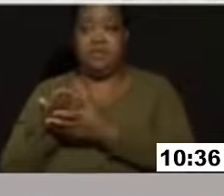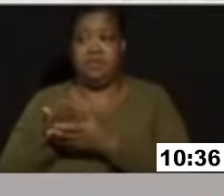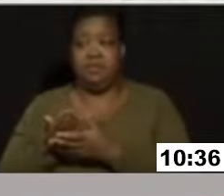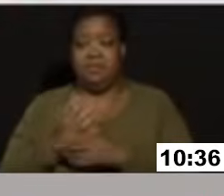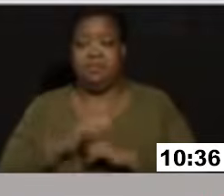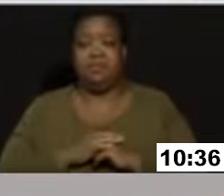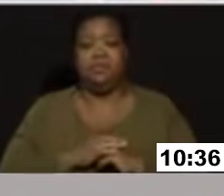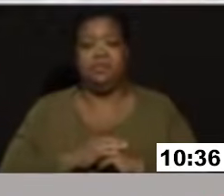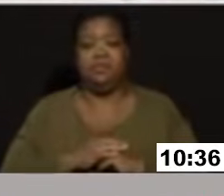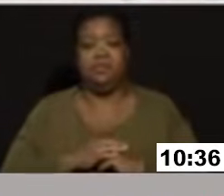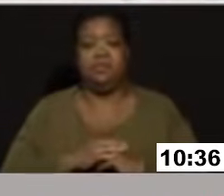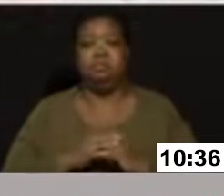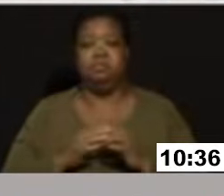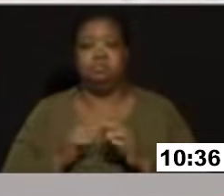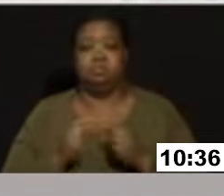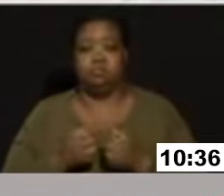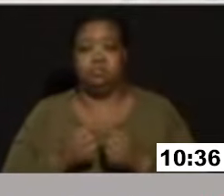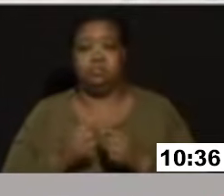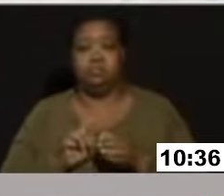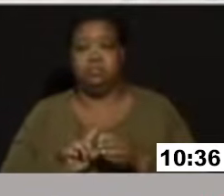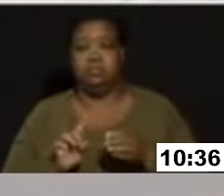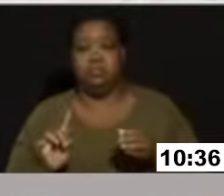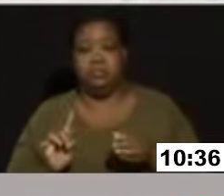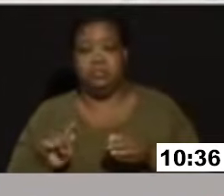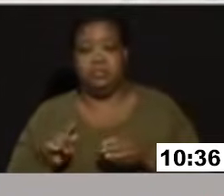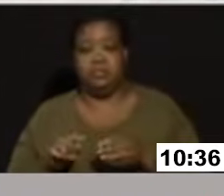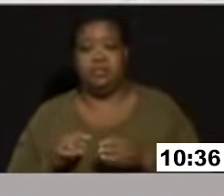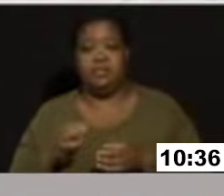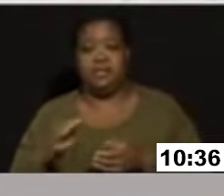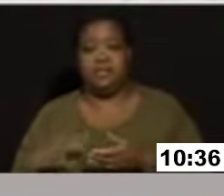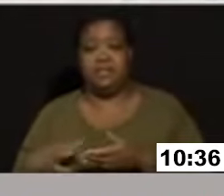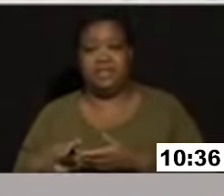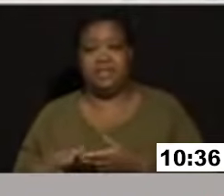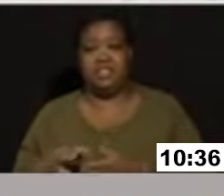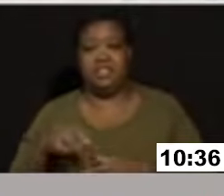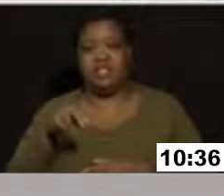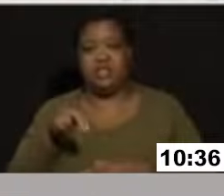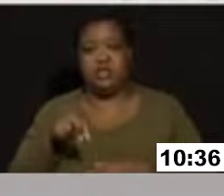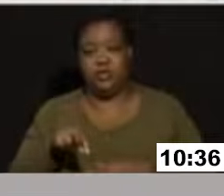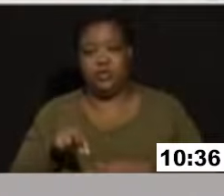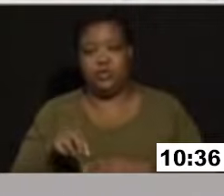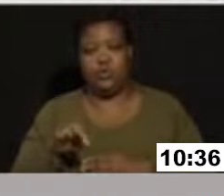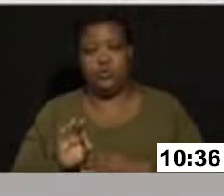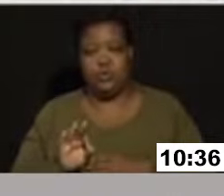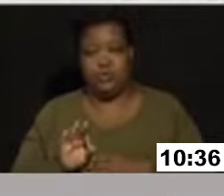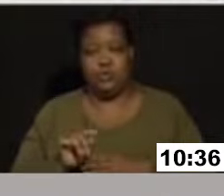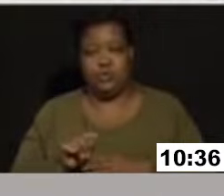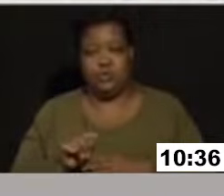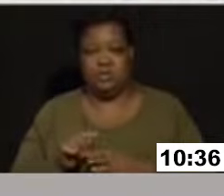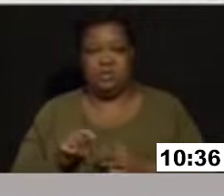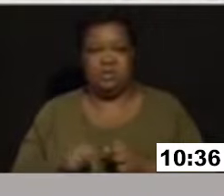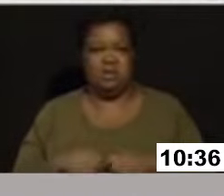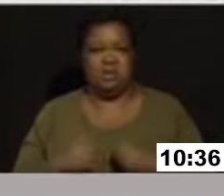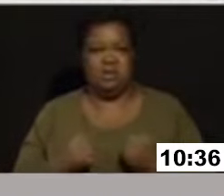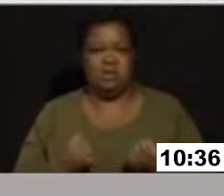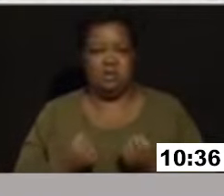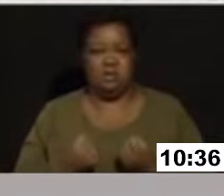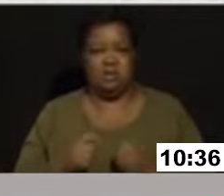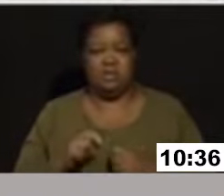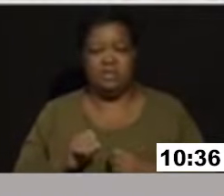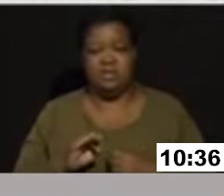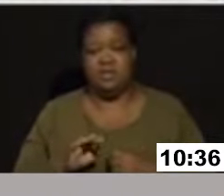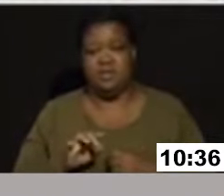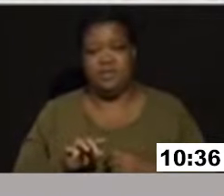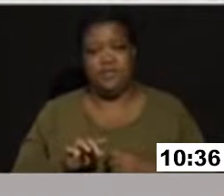an isolated, self-standing application under 3.7. That is not what's envisaged. So you can never get away from